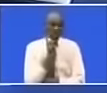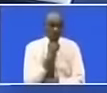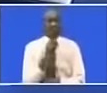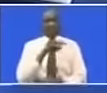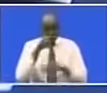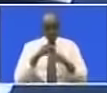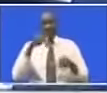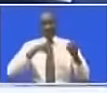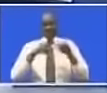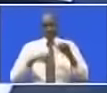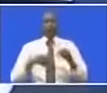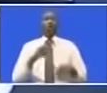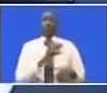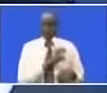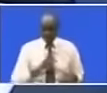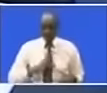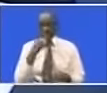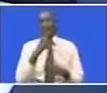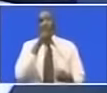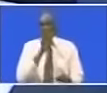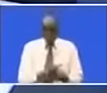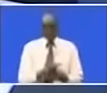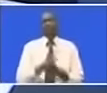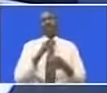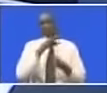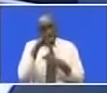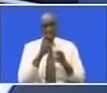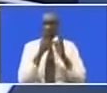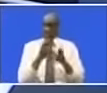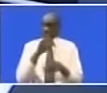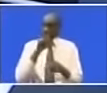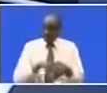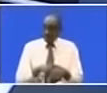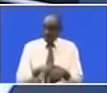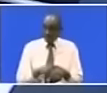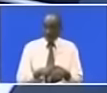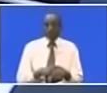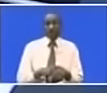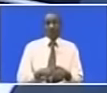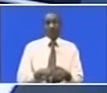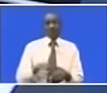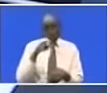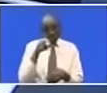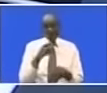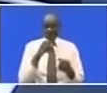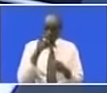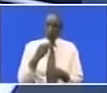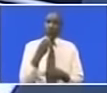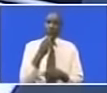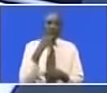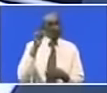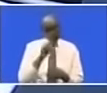National Electoral Commission promises us that we'll have all the results, hopefully, by end of business day,